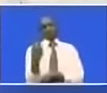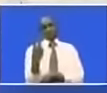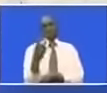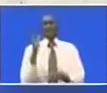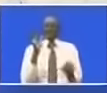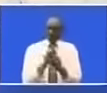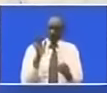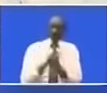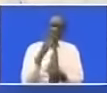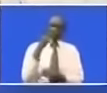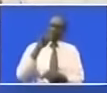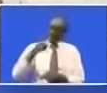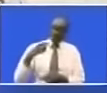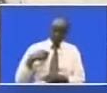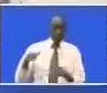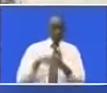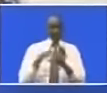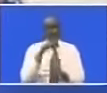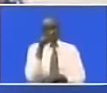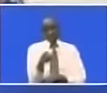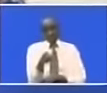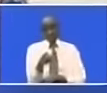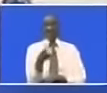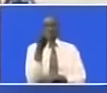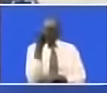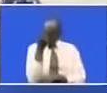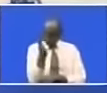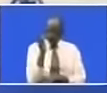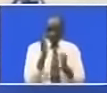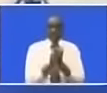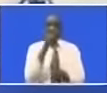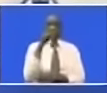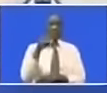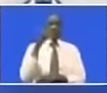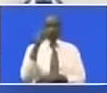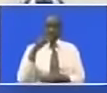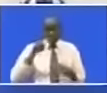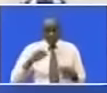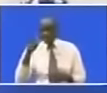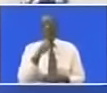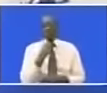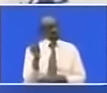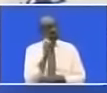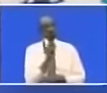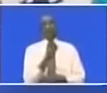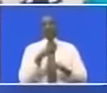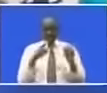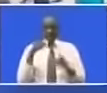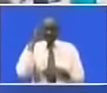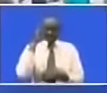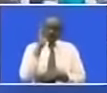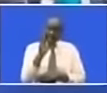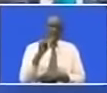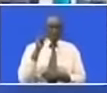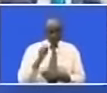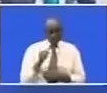of the 20,000 people that took part in this year's race, theirs is not for the 1.5 million that is at the end of the race, but for a reason to